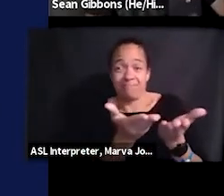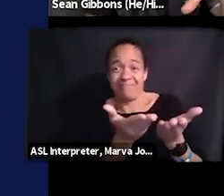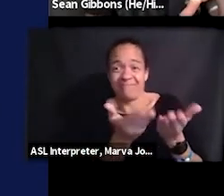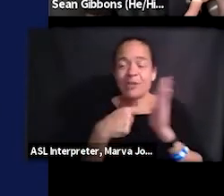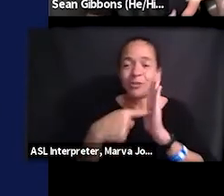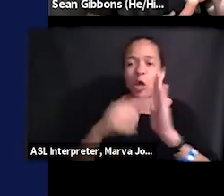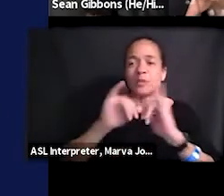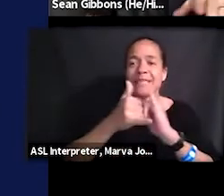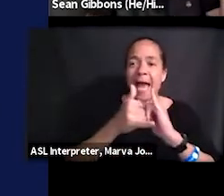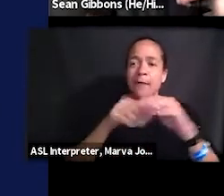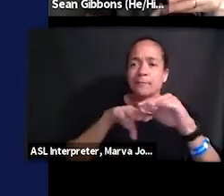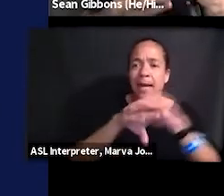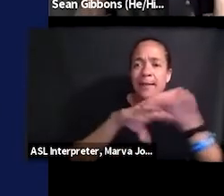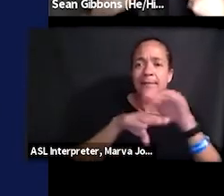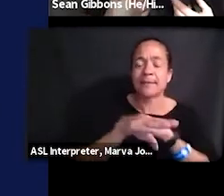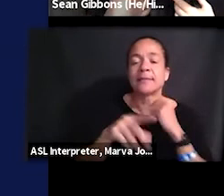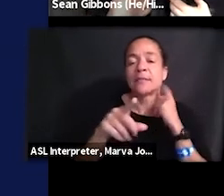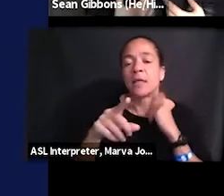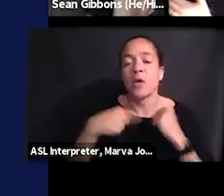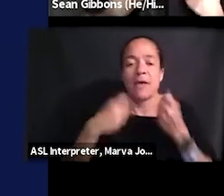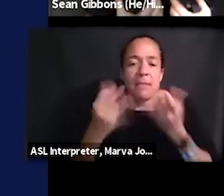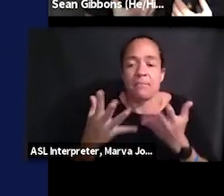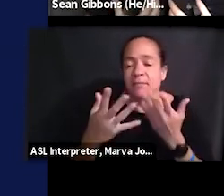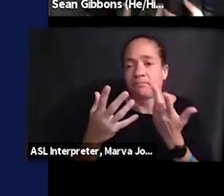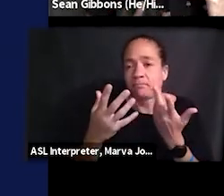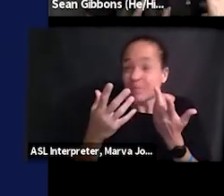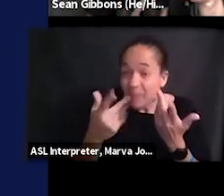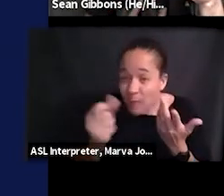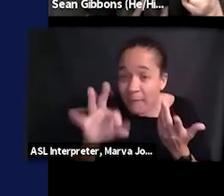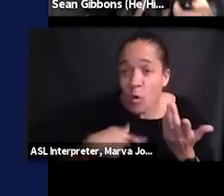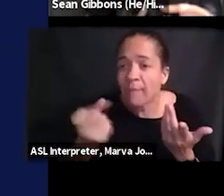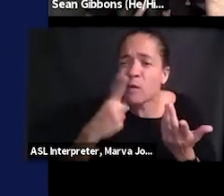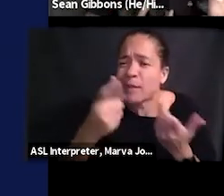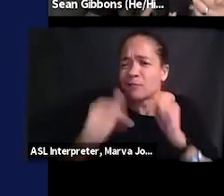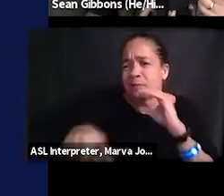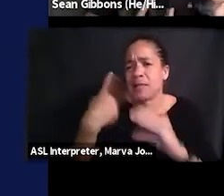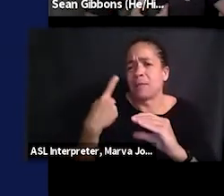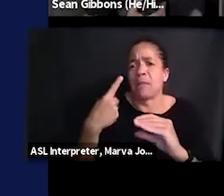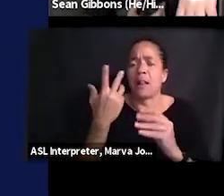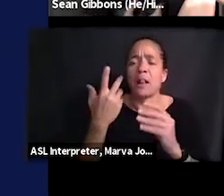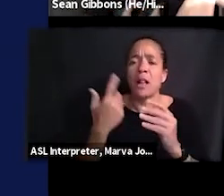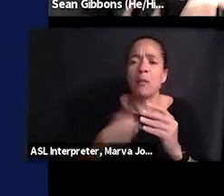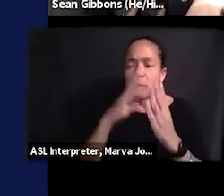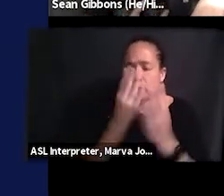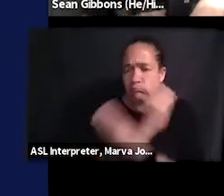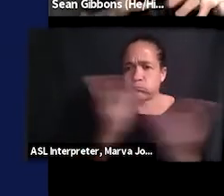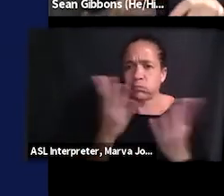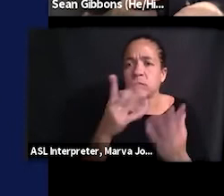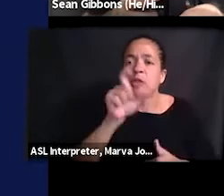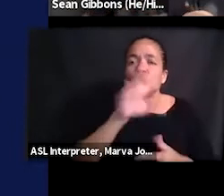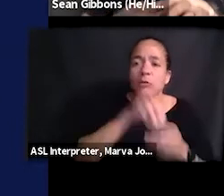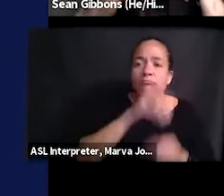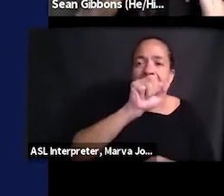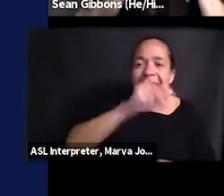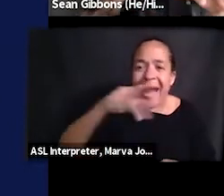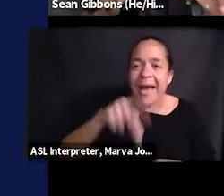And of course, we've been sending you a lot of emails. If you have any questions, just shoot us an email. Happy to help you, but you can find all that information in the app and elsewhere in your